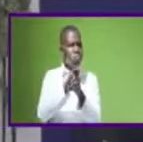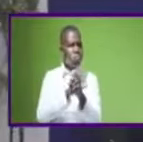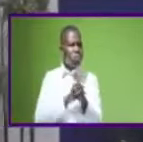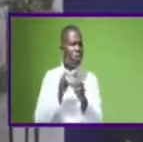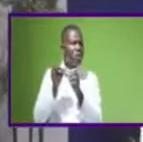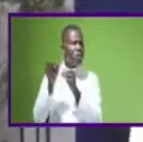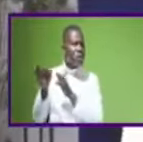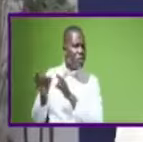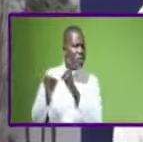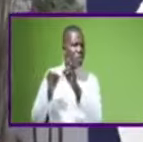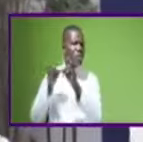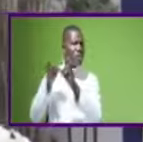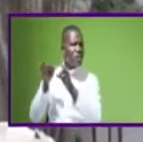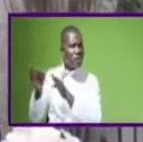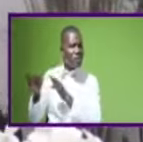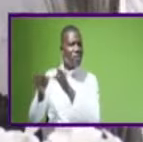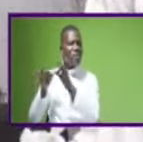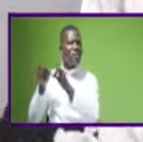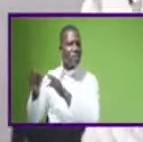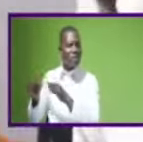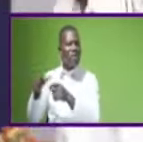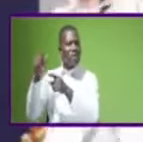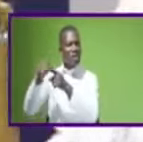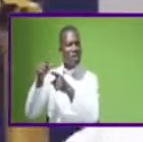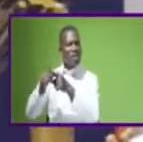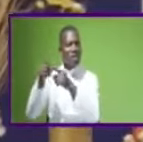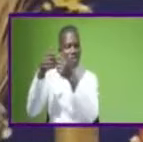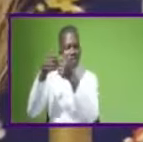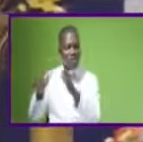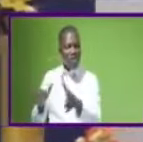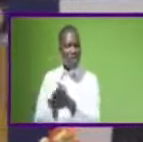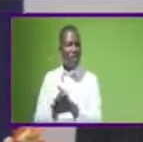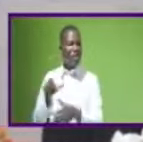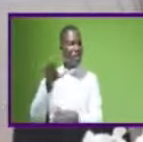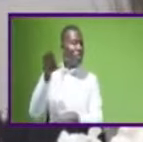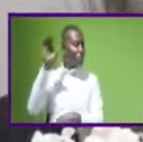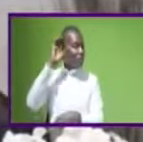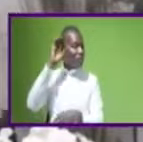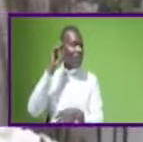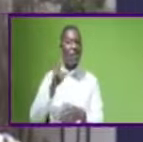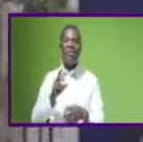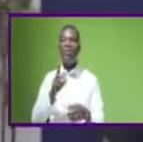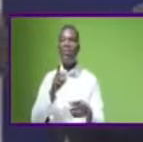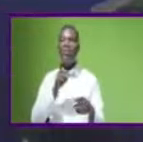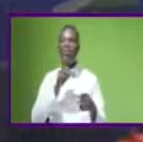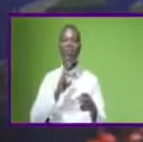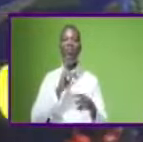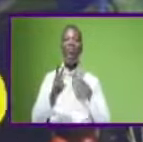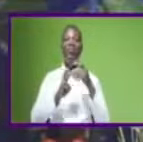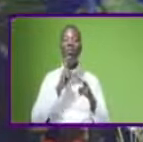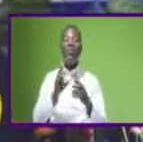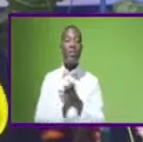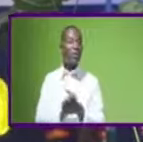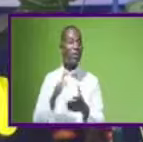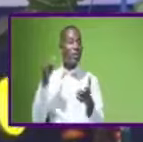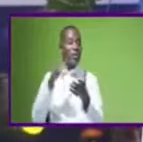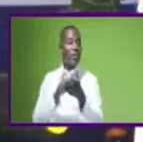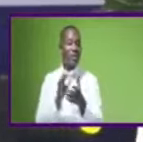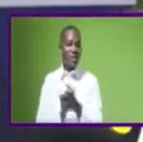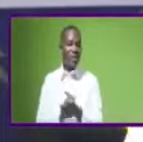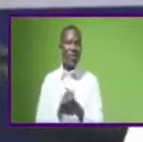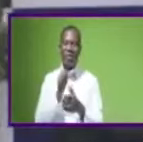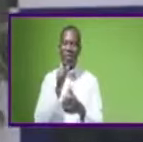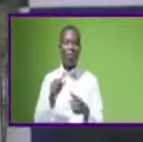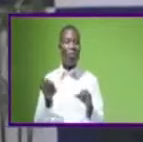Fabros, no Farismo, a Cassa, you see. Moti de debio. Debio. Nya no ne